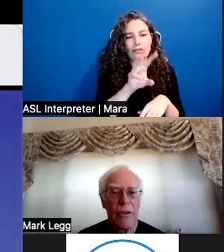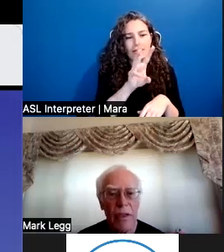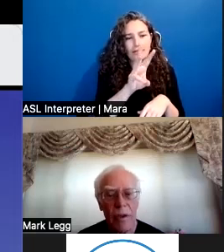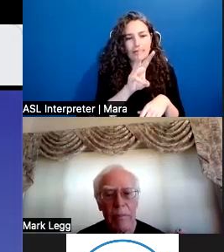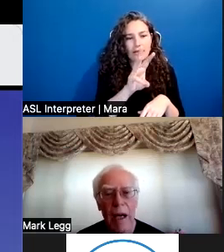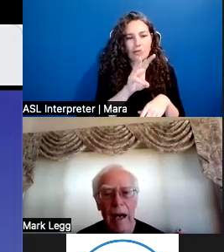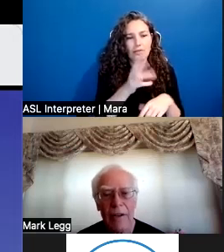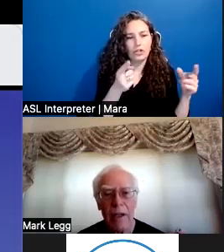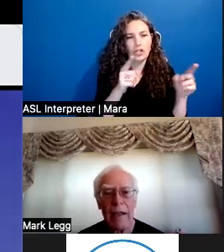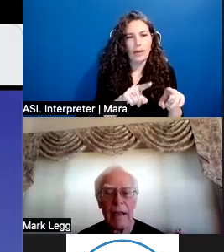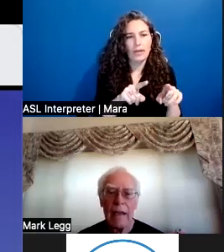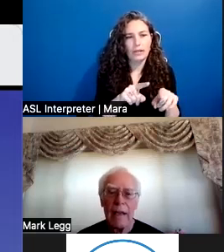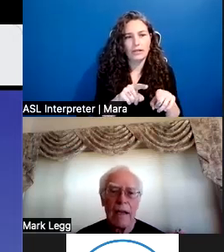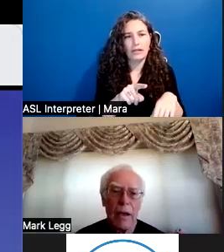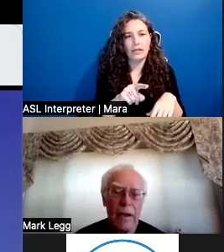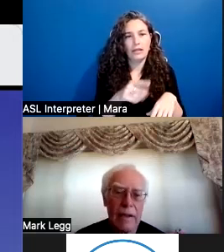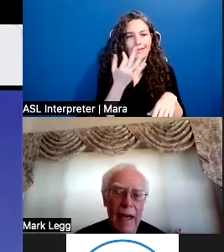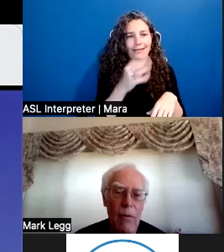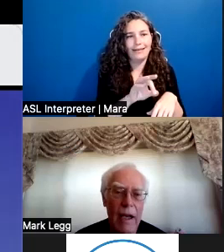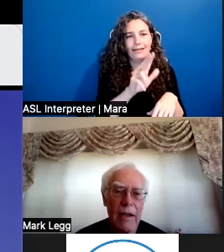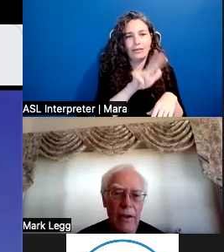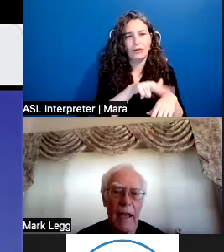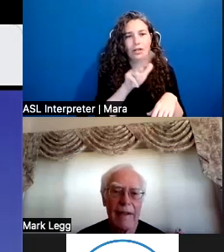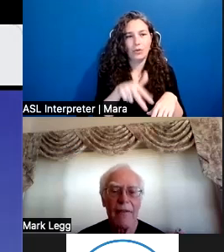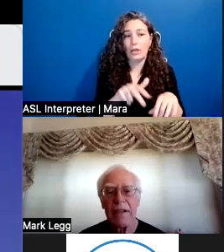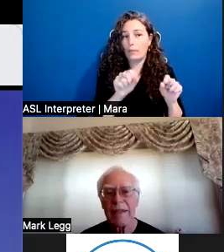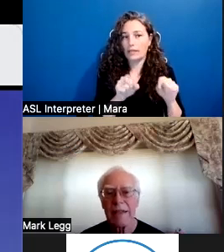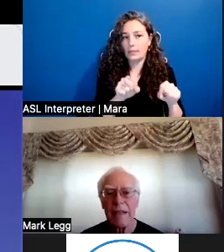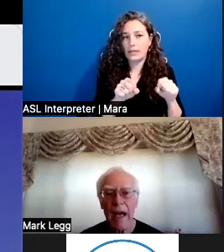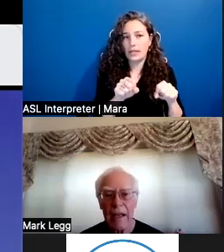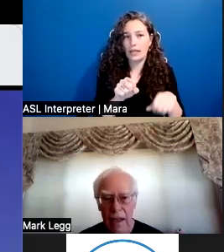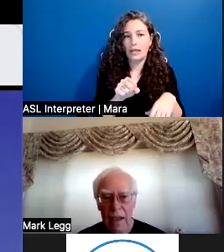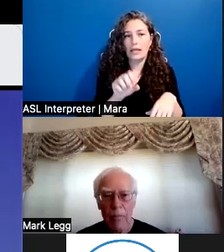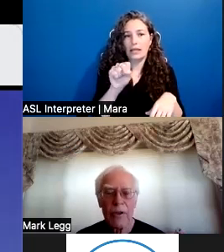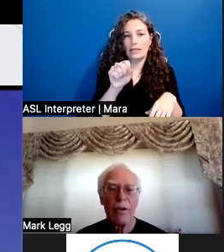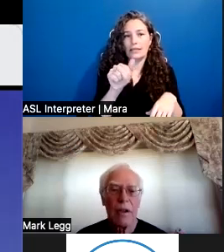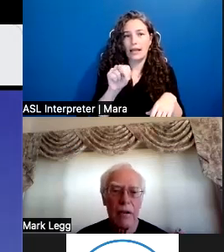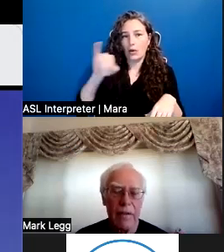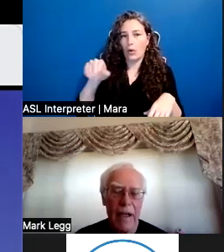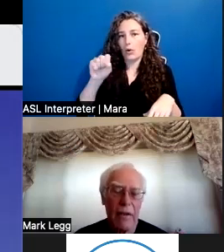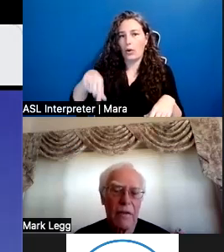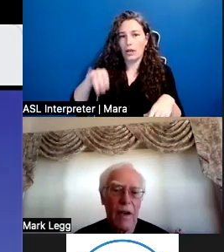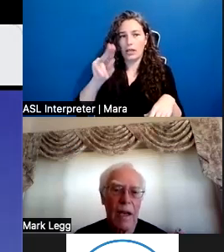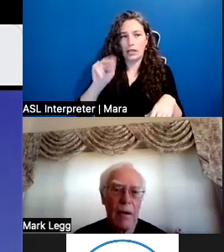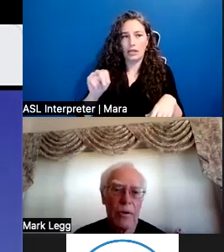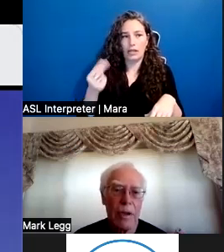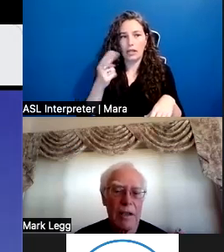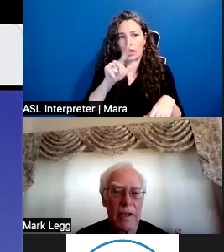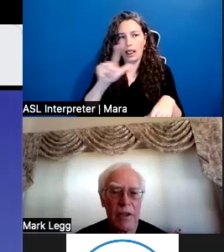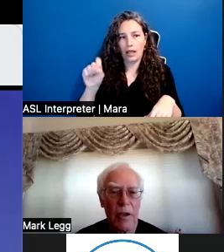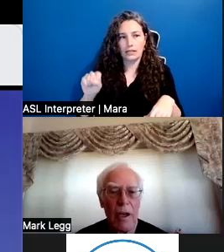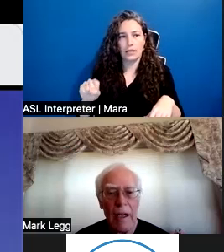in 1933 and possibly, on the San Joaquin Hills, the 1769 Portola, event that was felt by the